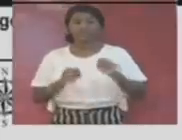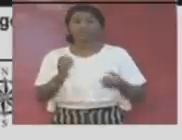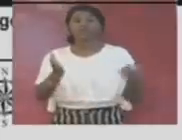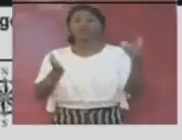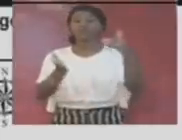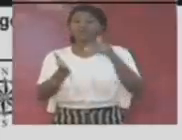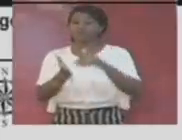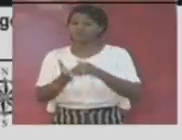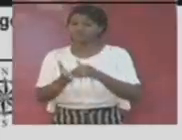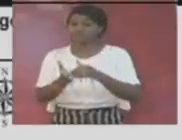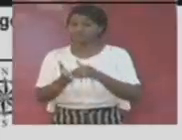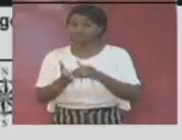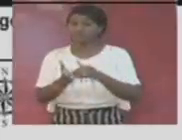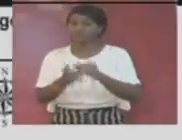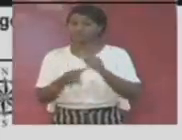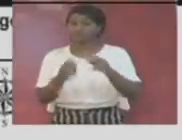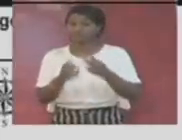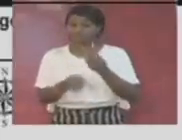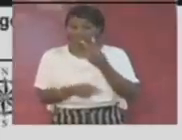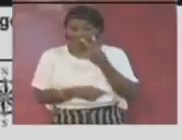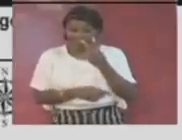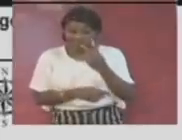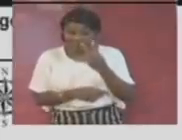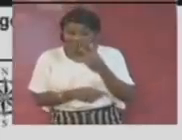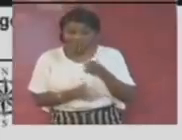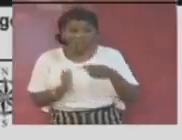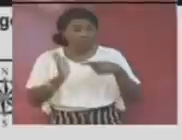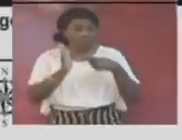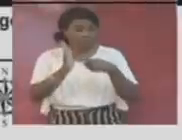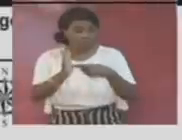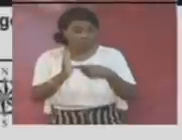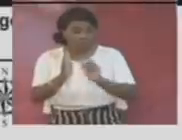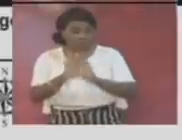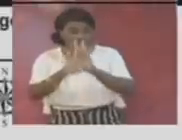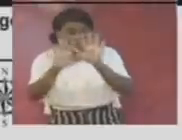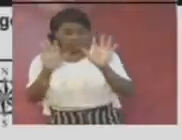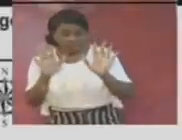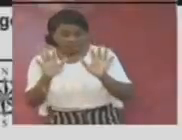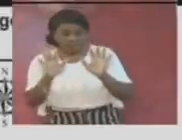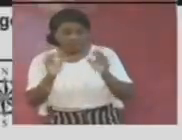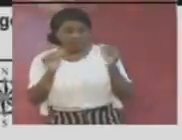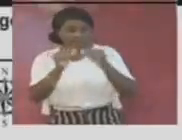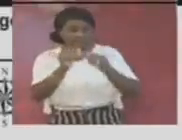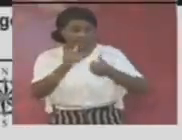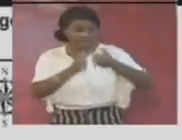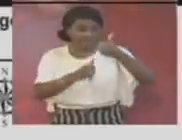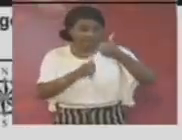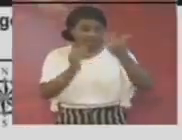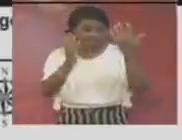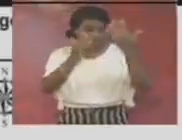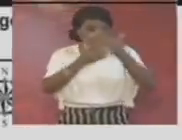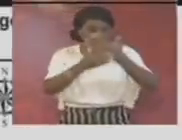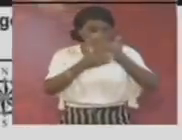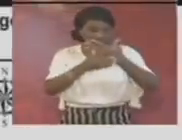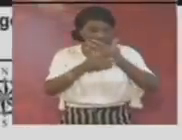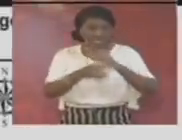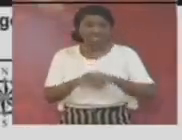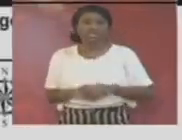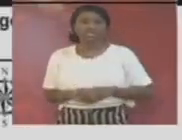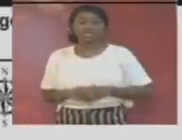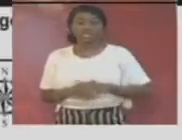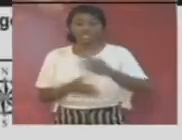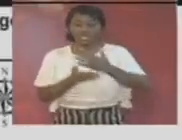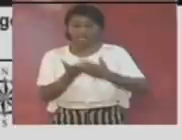we see this and we may highlight the higher levels of activity in